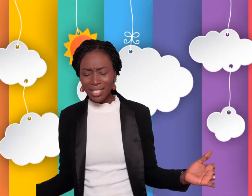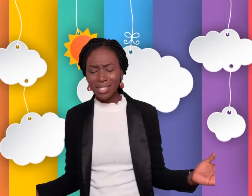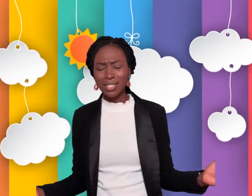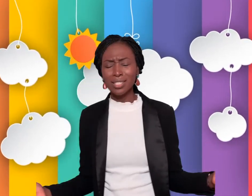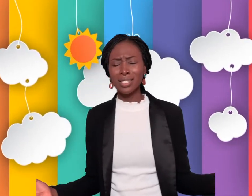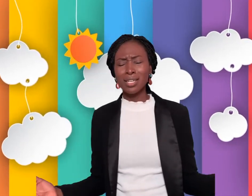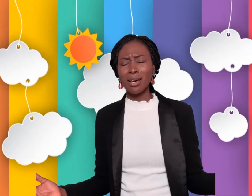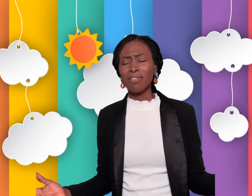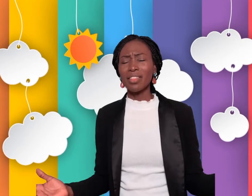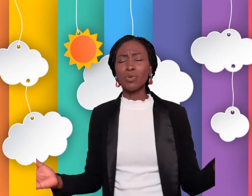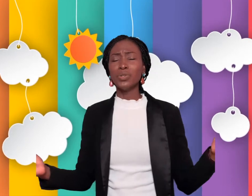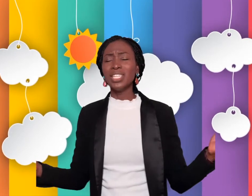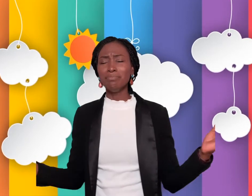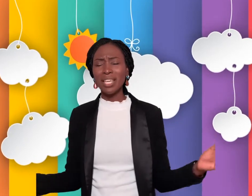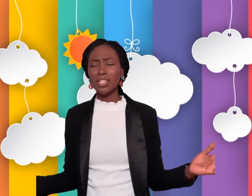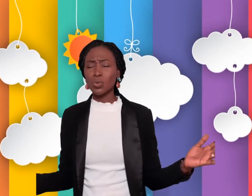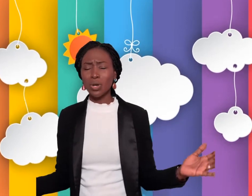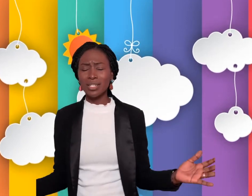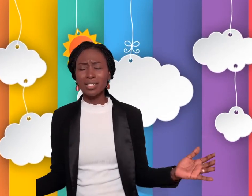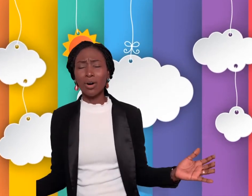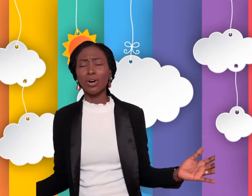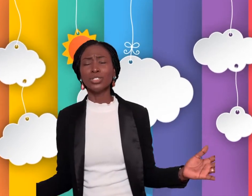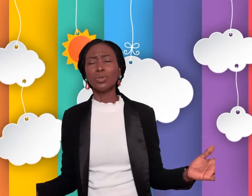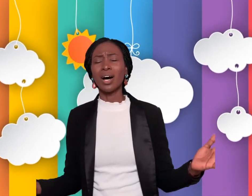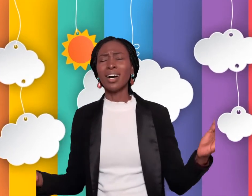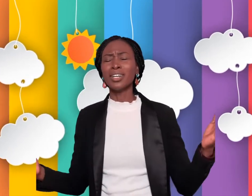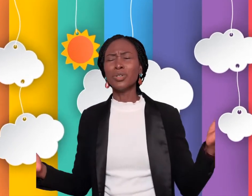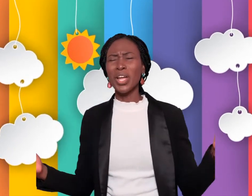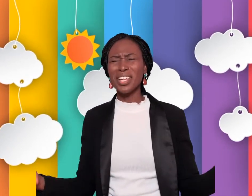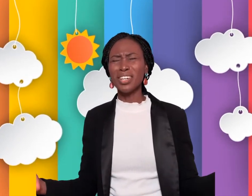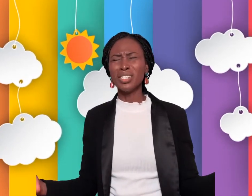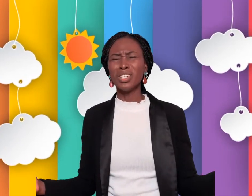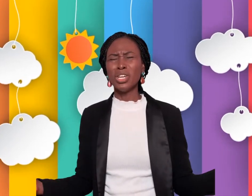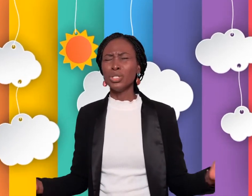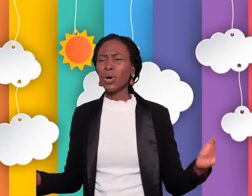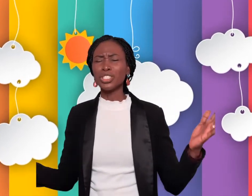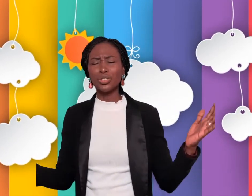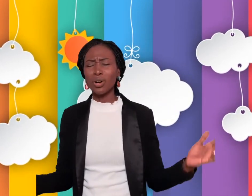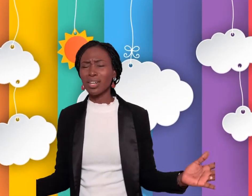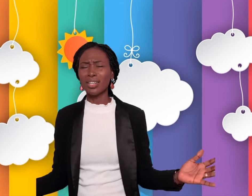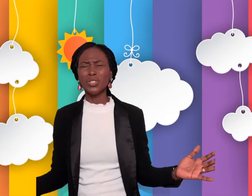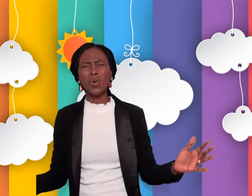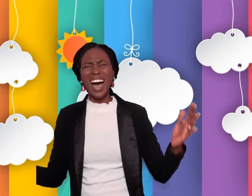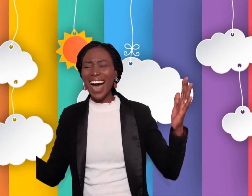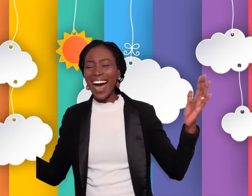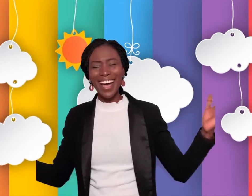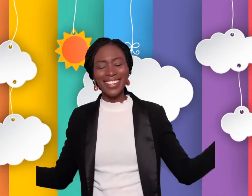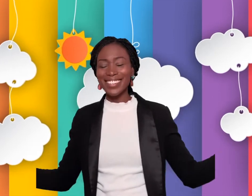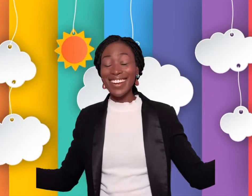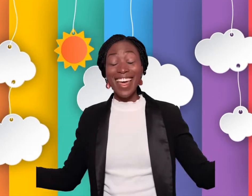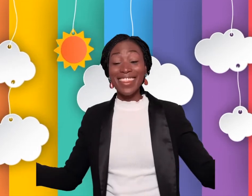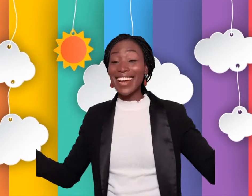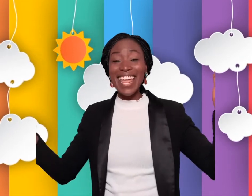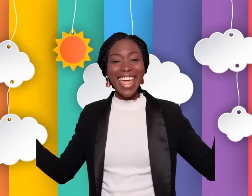morning. Father, we really mean these words. God, you are greater, you are stronger, you are